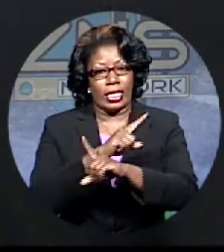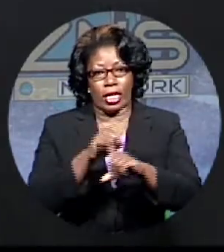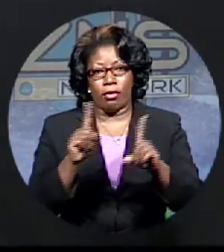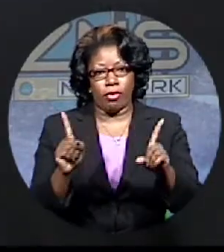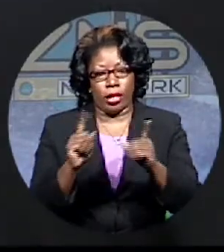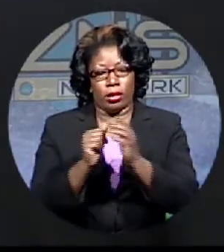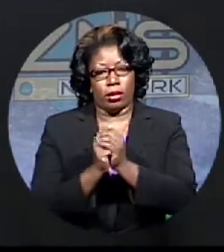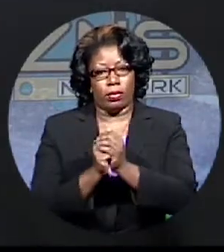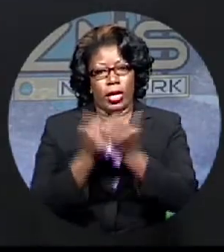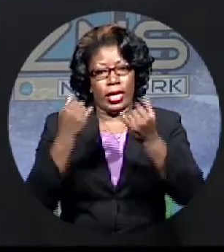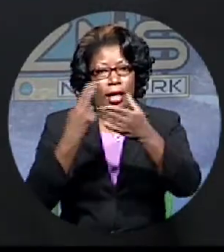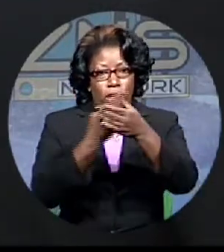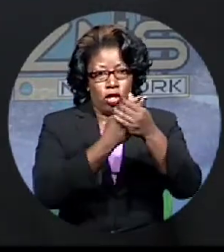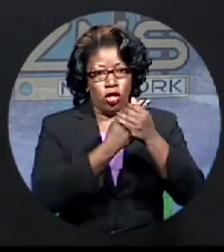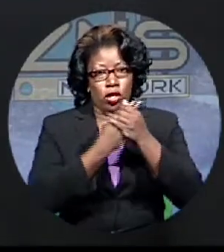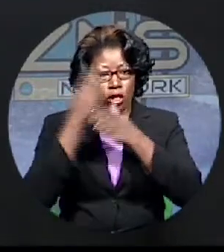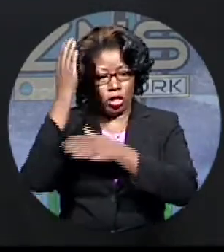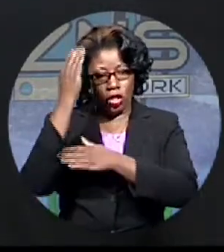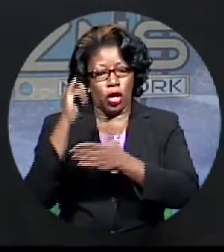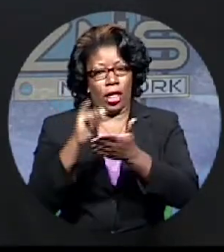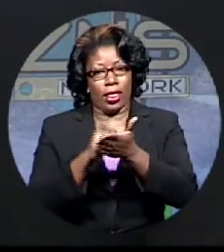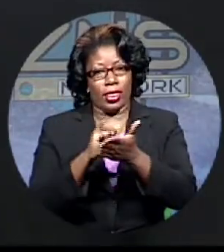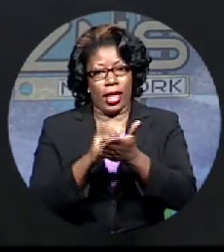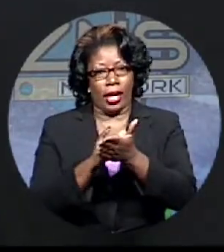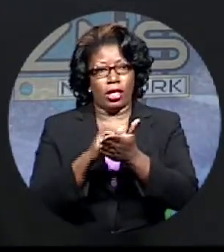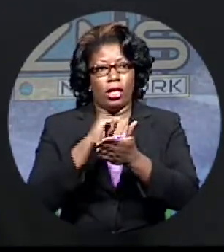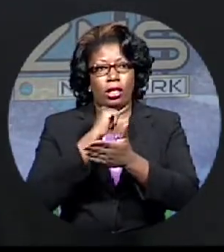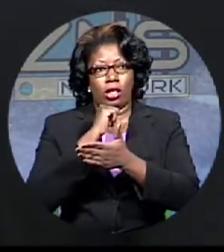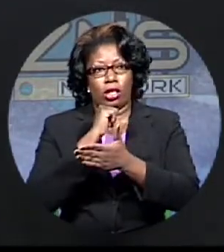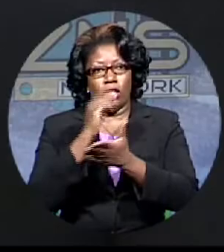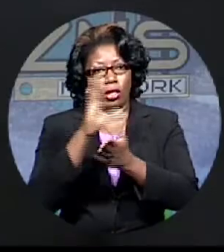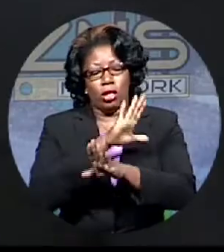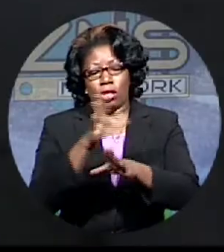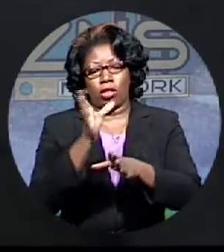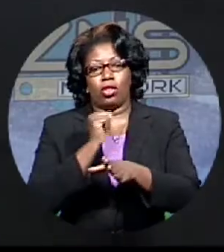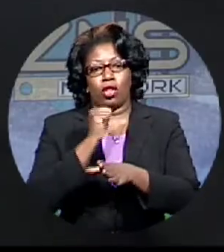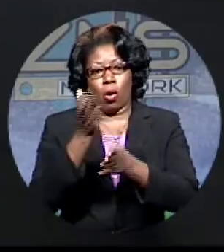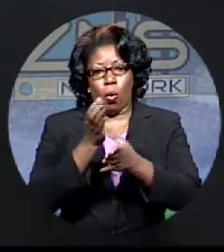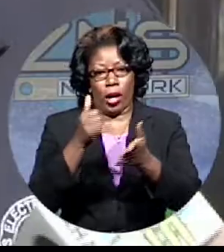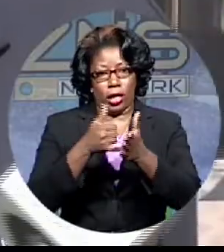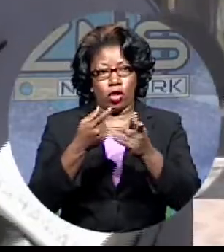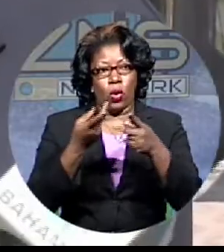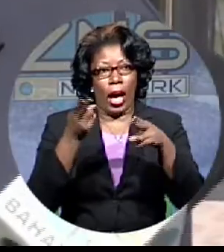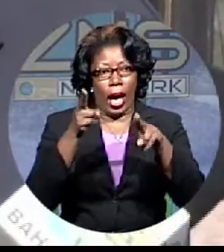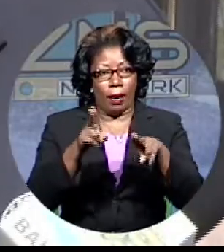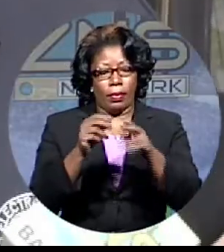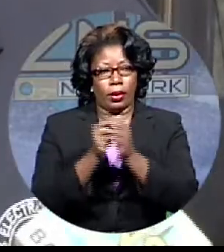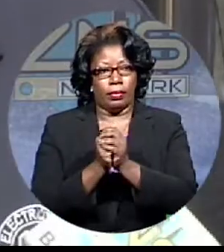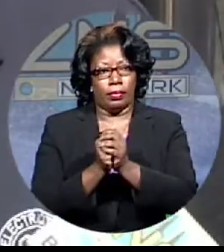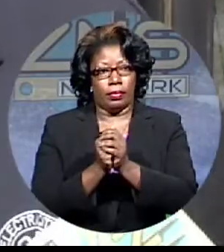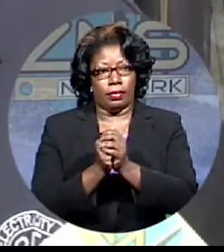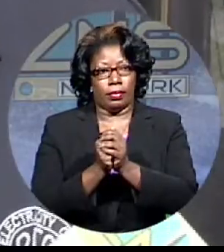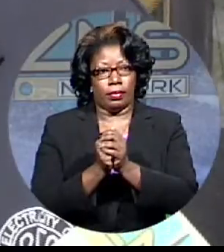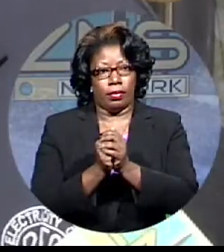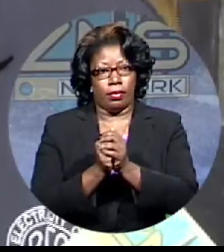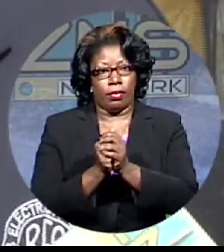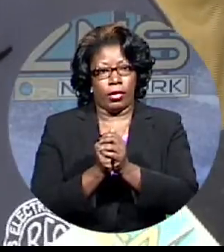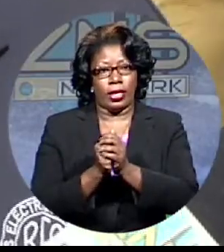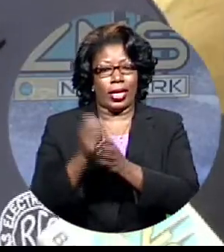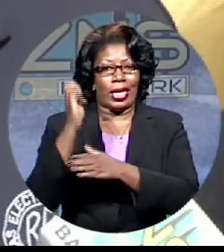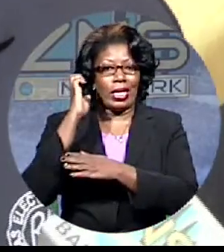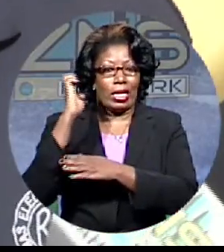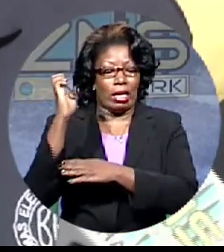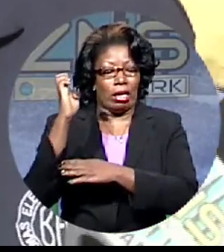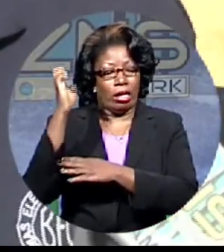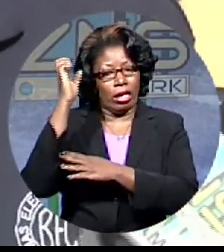is concerned, what the chairman is proposing will not happen. He does everything unilaterally. He doesn't respect our